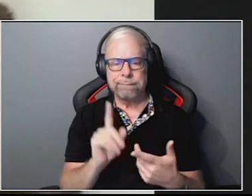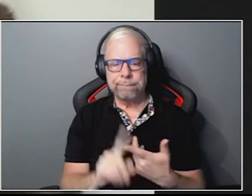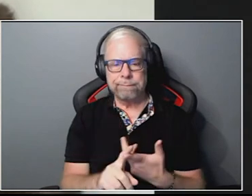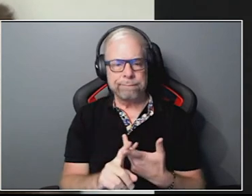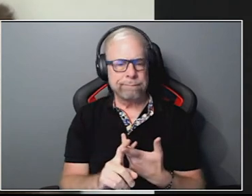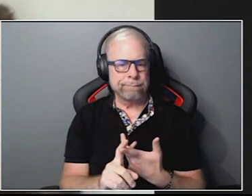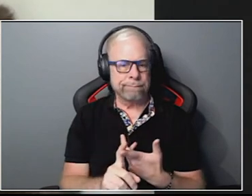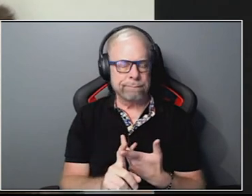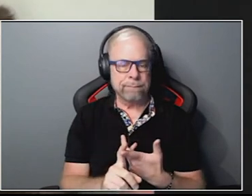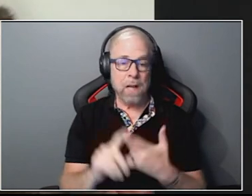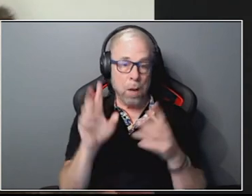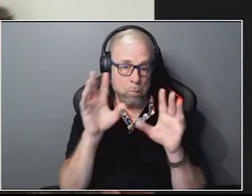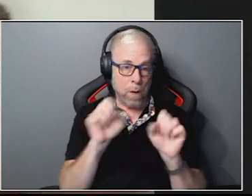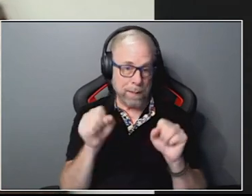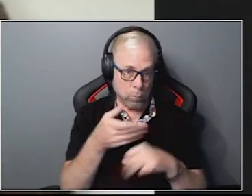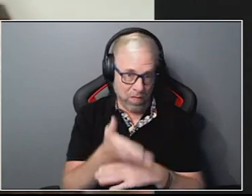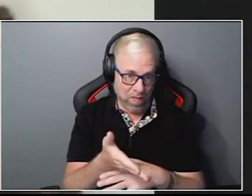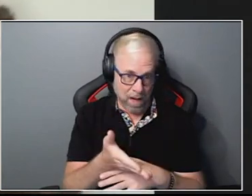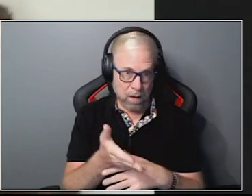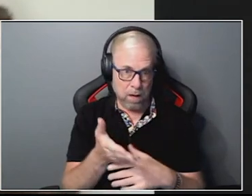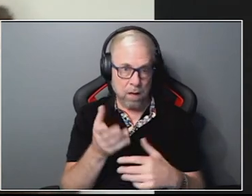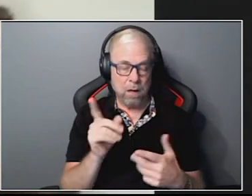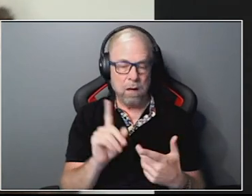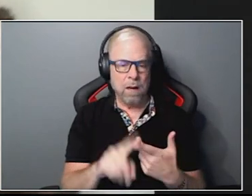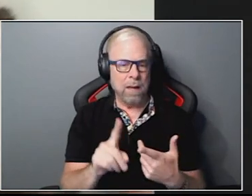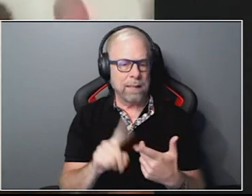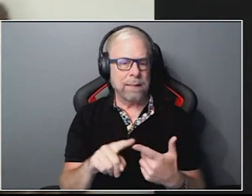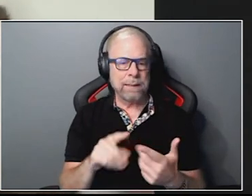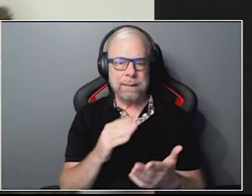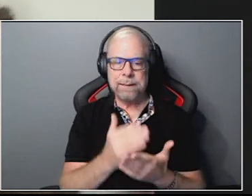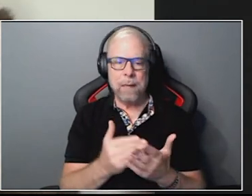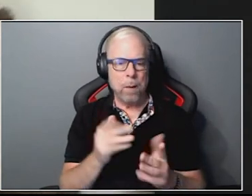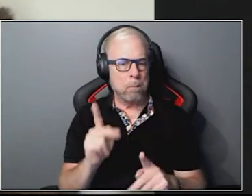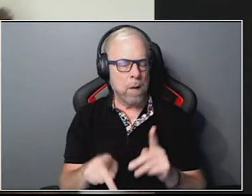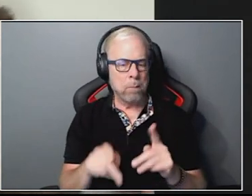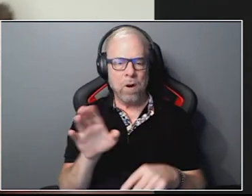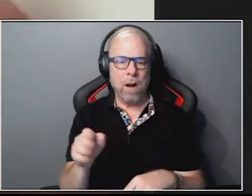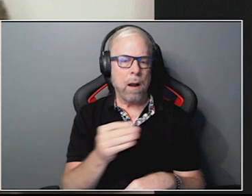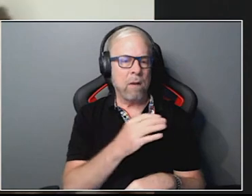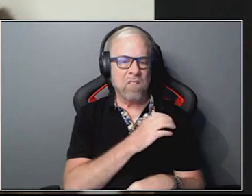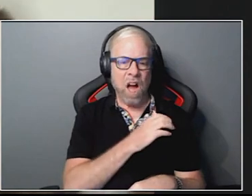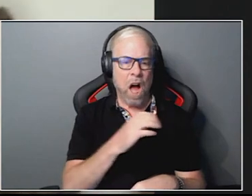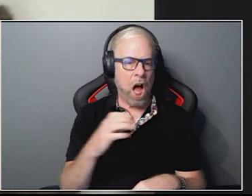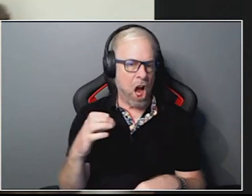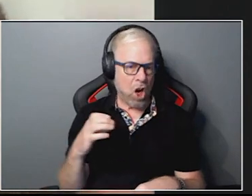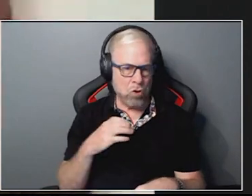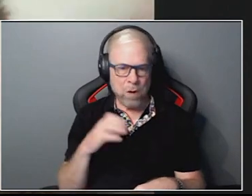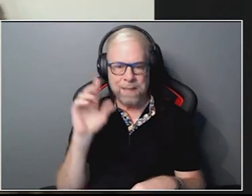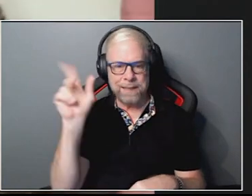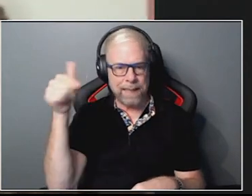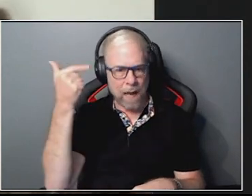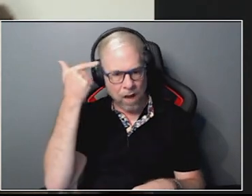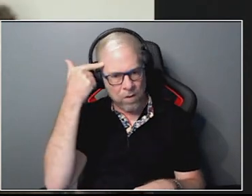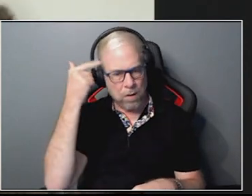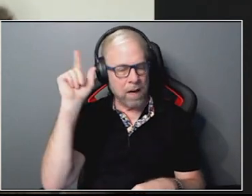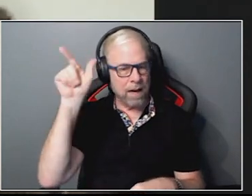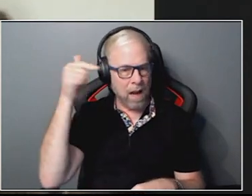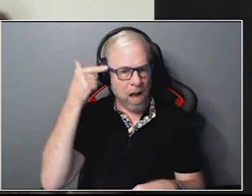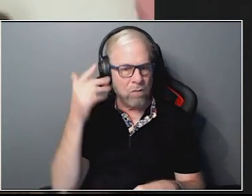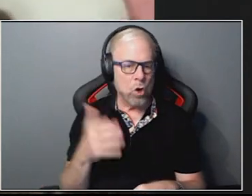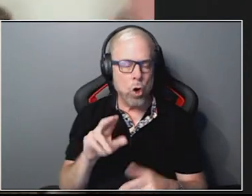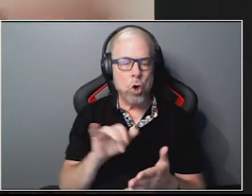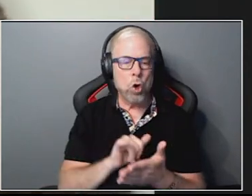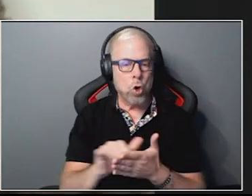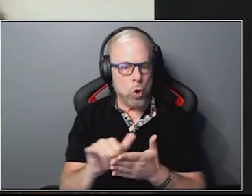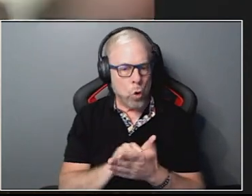The president was there, and some members of his cabinet, Congress was there, the governor of New York, the mayor, there